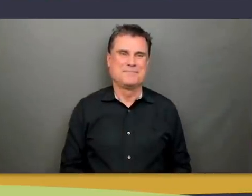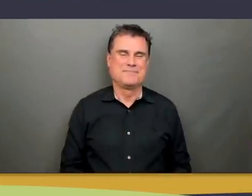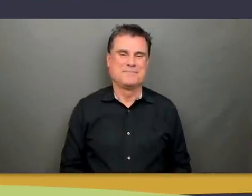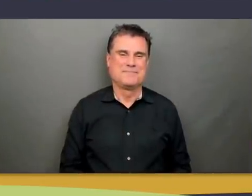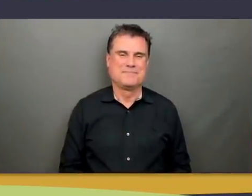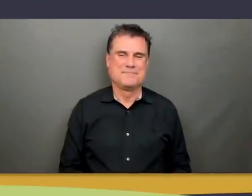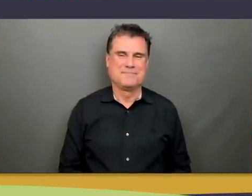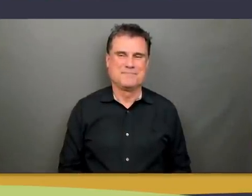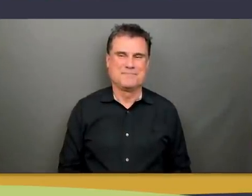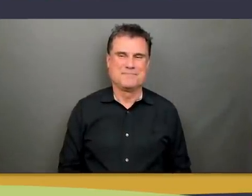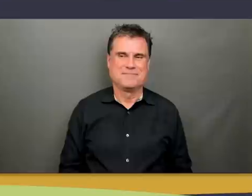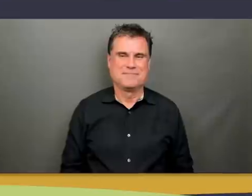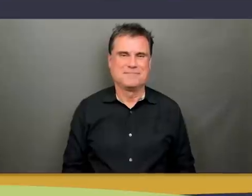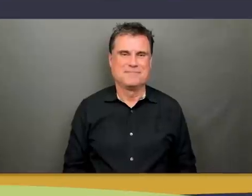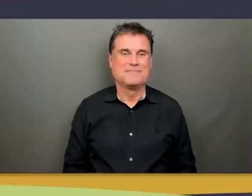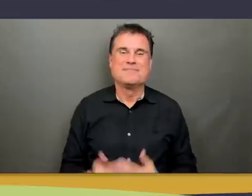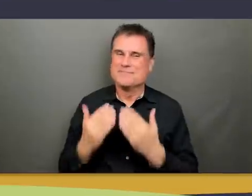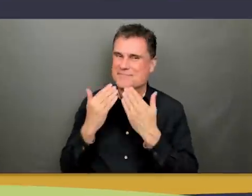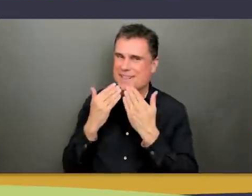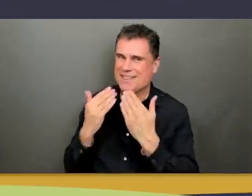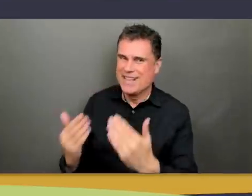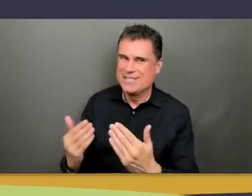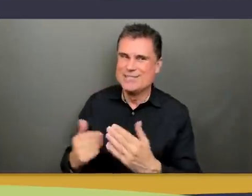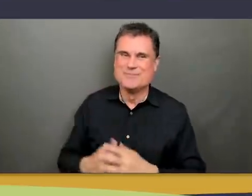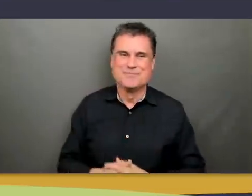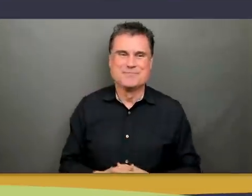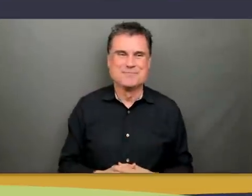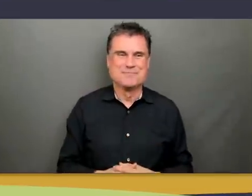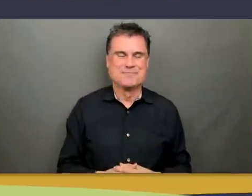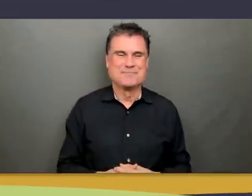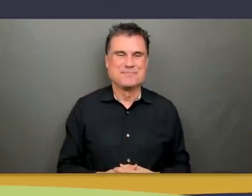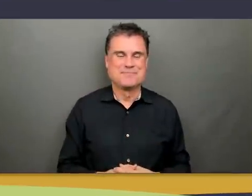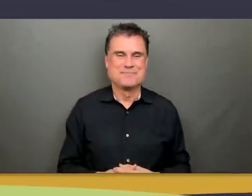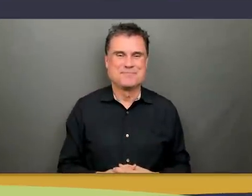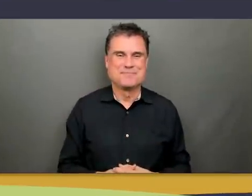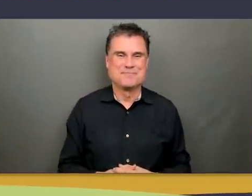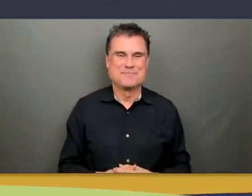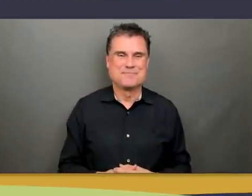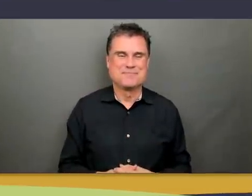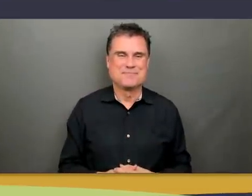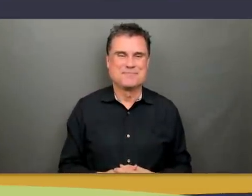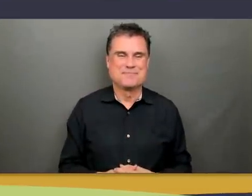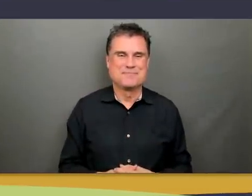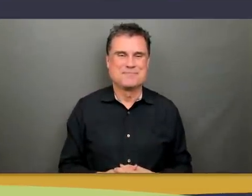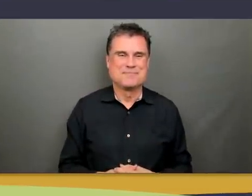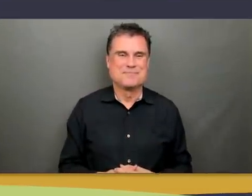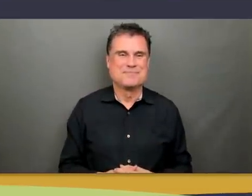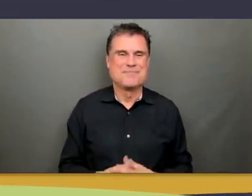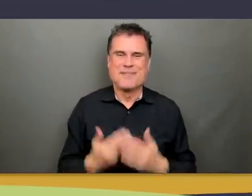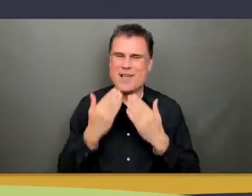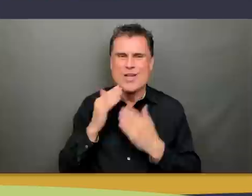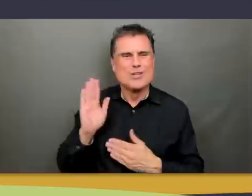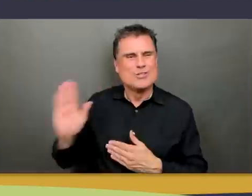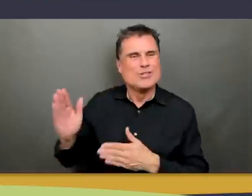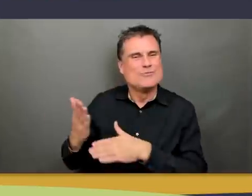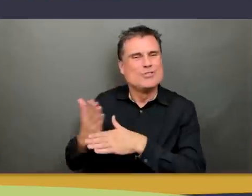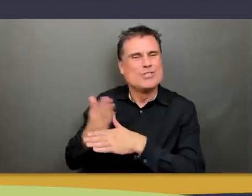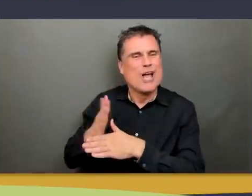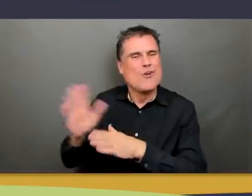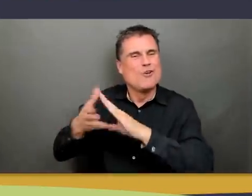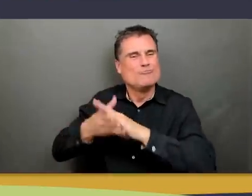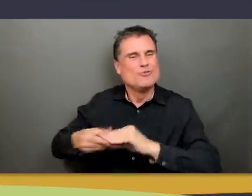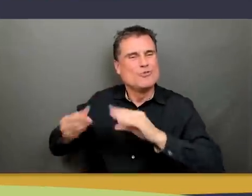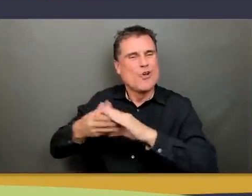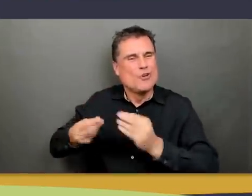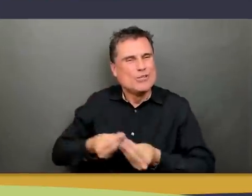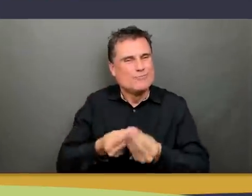Thank you, Elder Rose. Thank you so much for sharing your story and your commitment to give voice to the underrepresented in